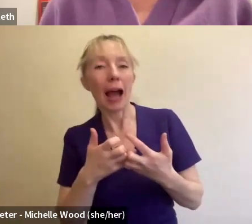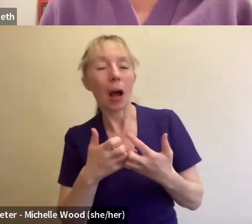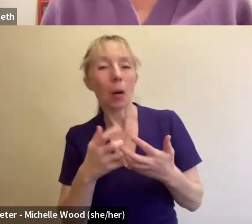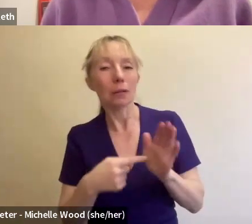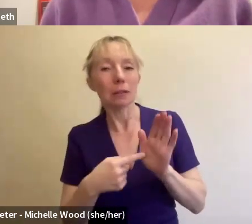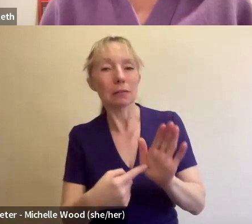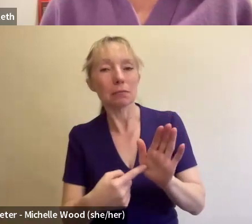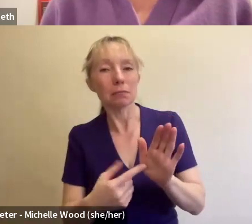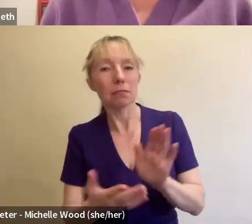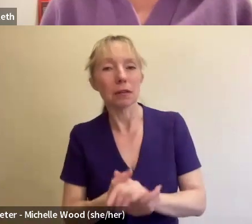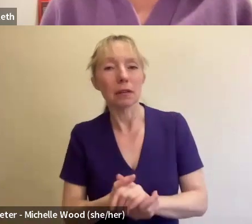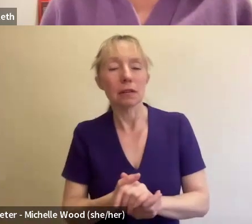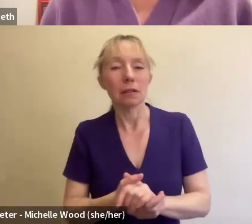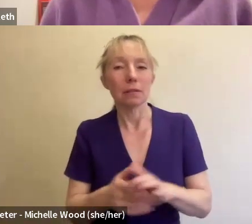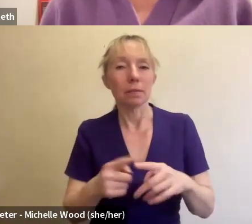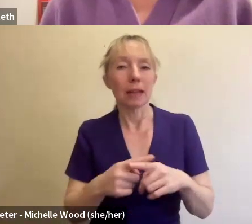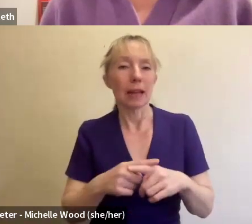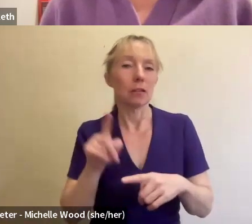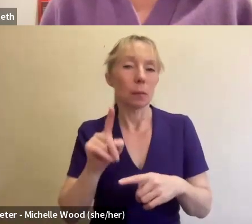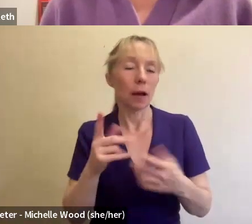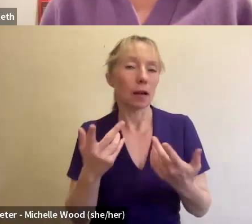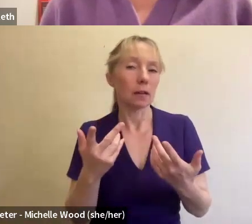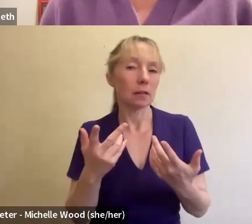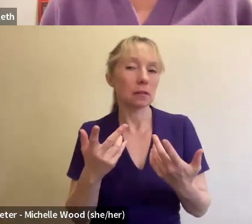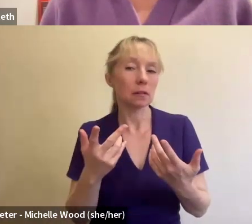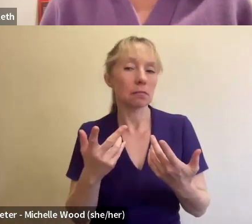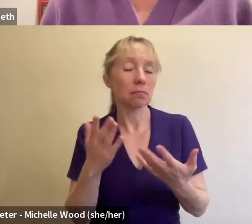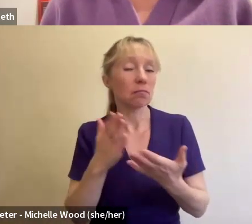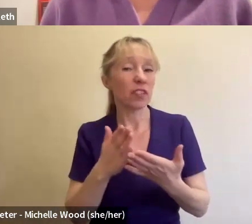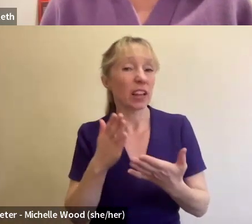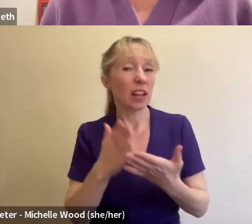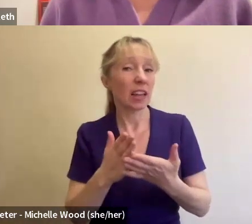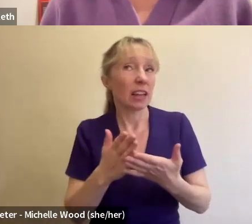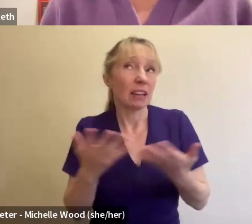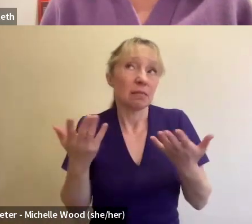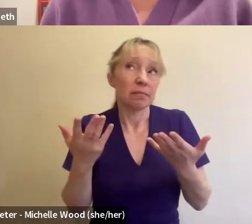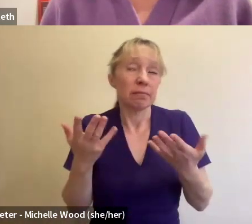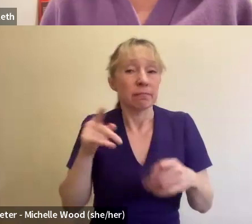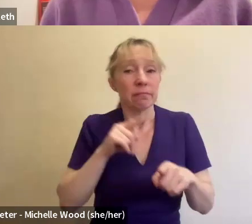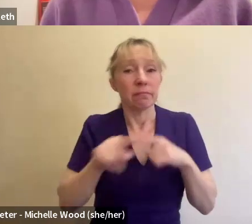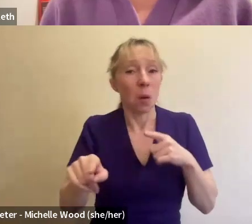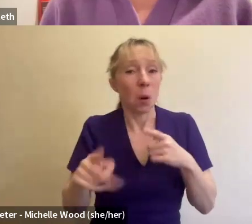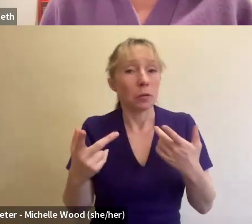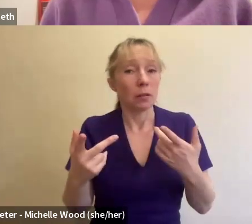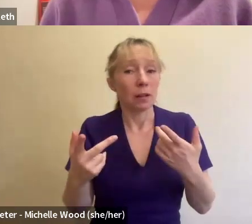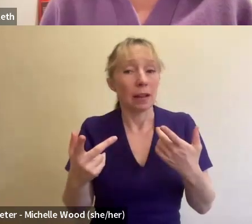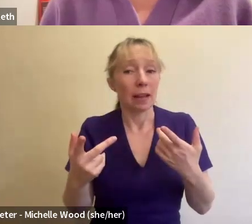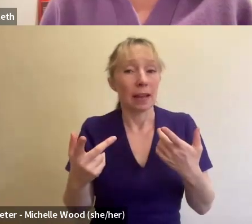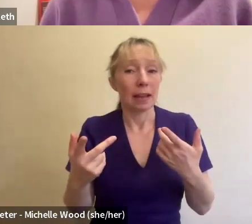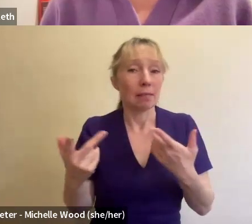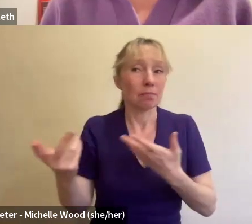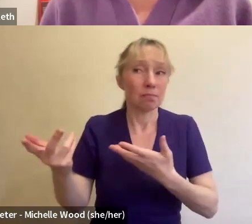English. But in general, it's a very it involves a lot of